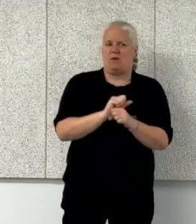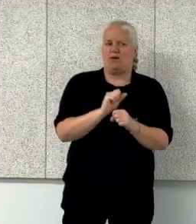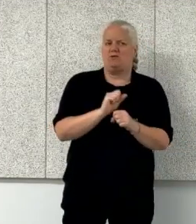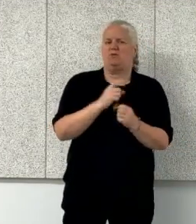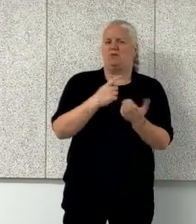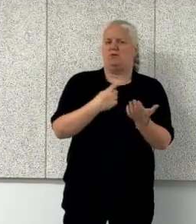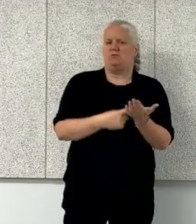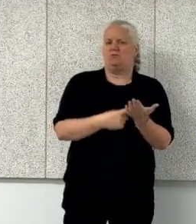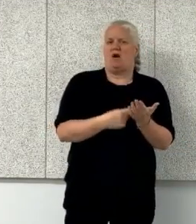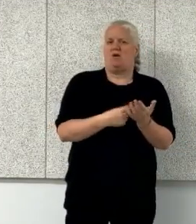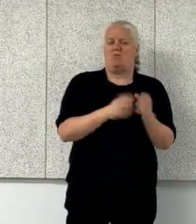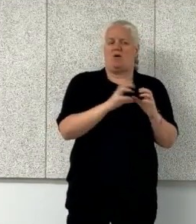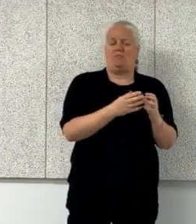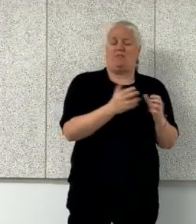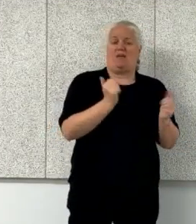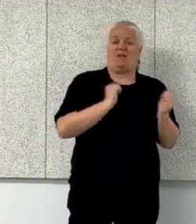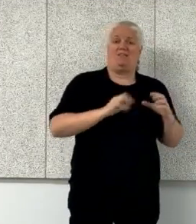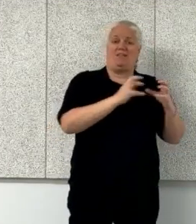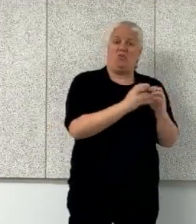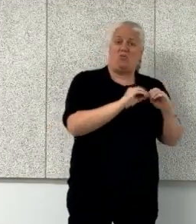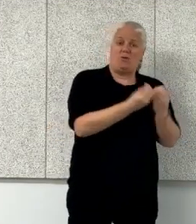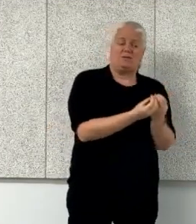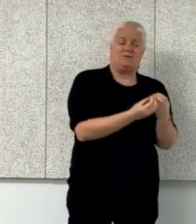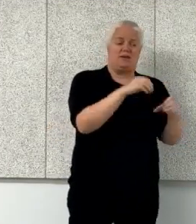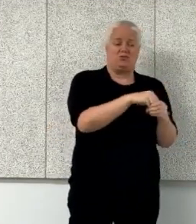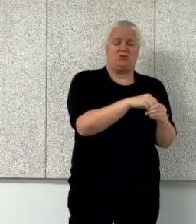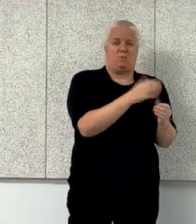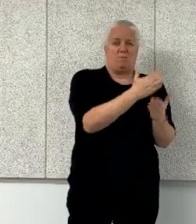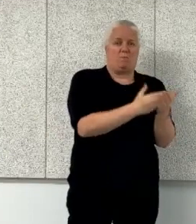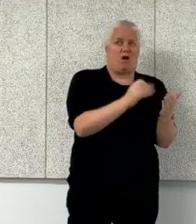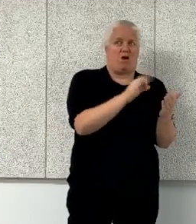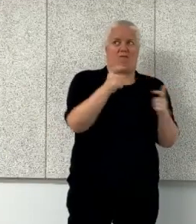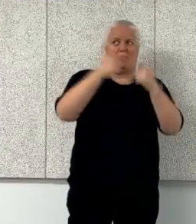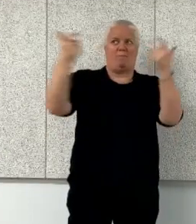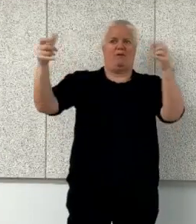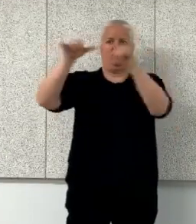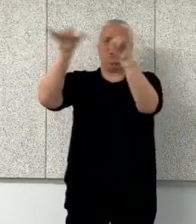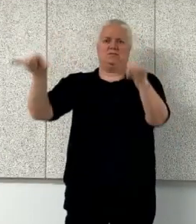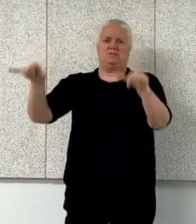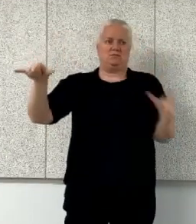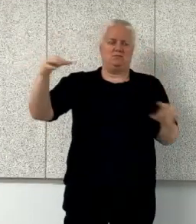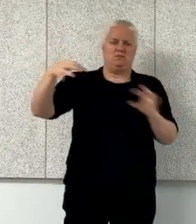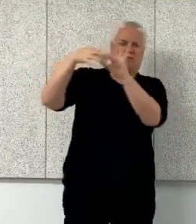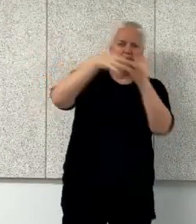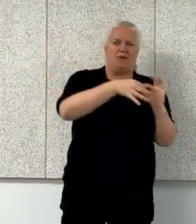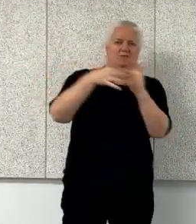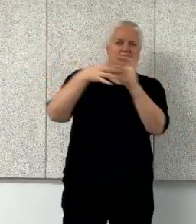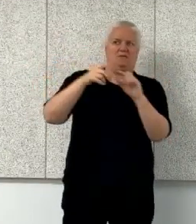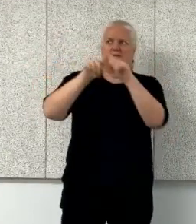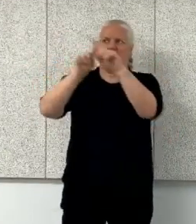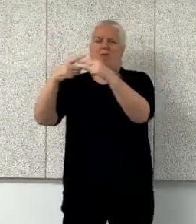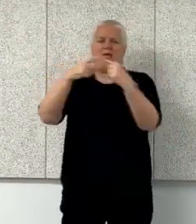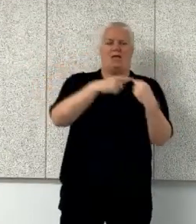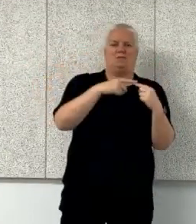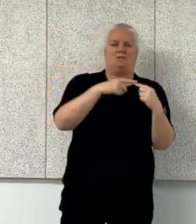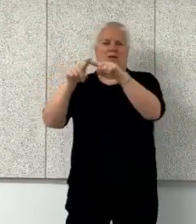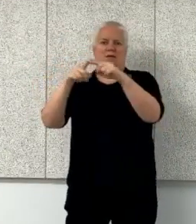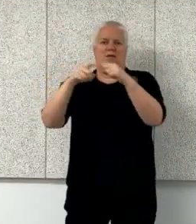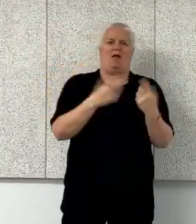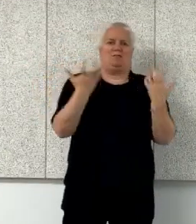a microcosm in a larger system and start really thinking about how that all is interdependent and weaves together to create the outcomes that we're